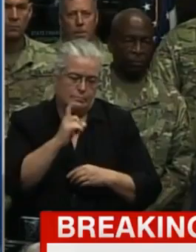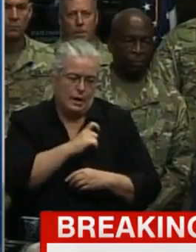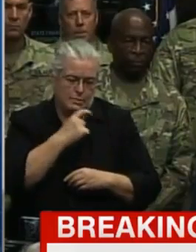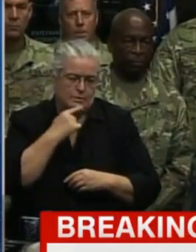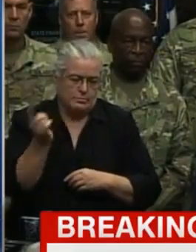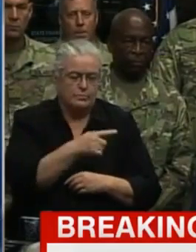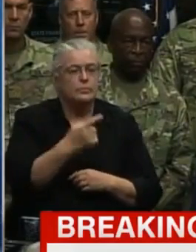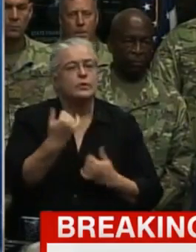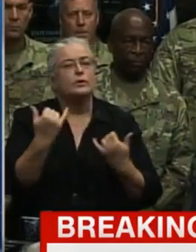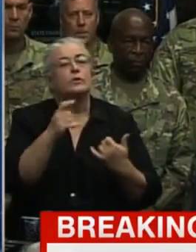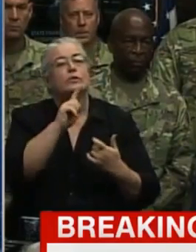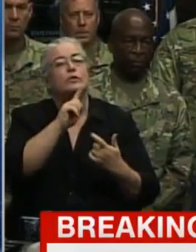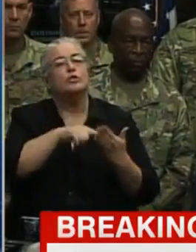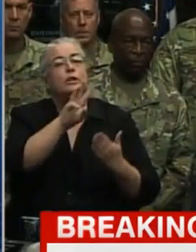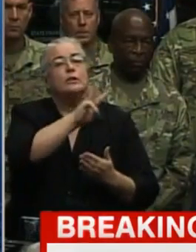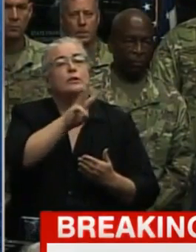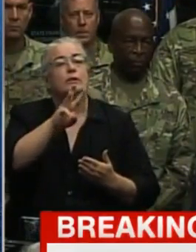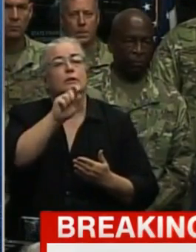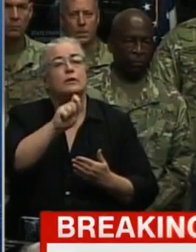fl511.com.